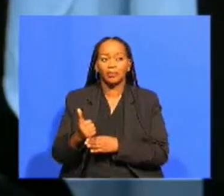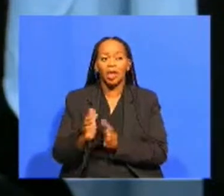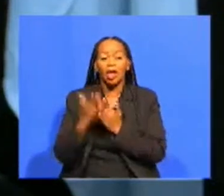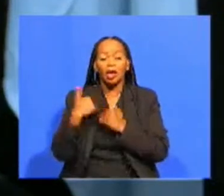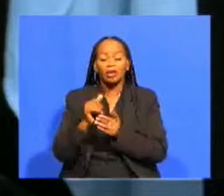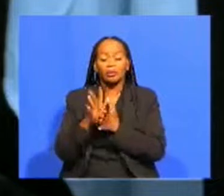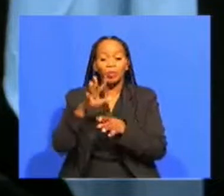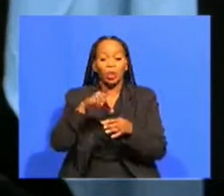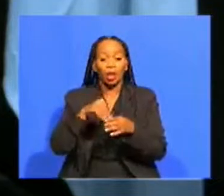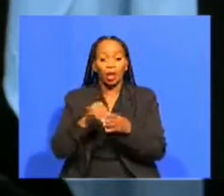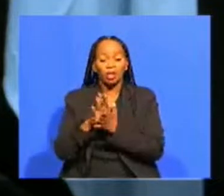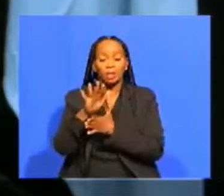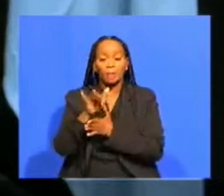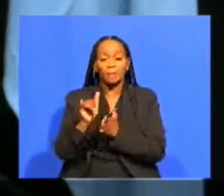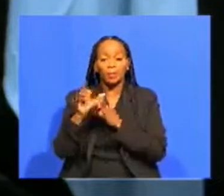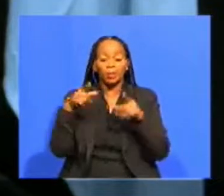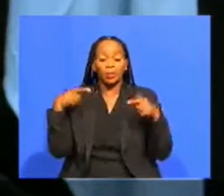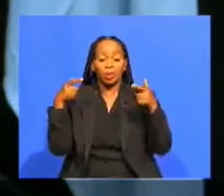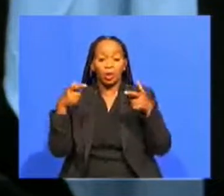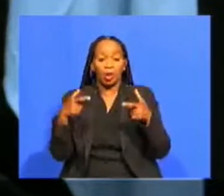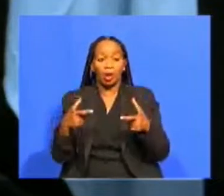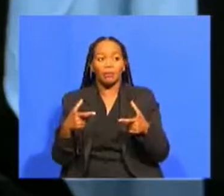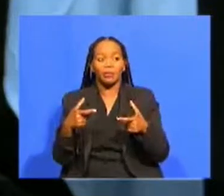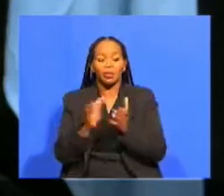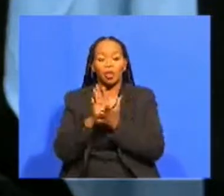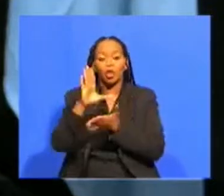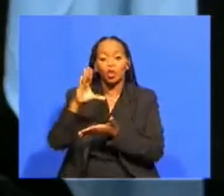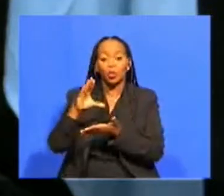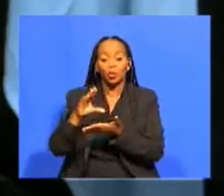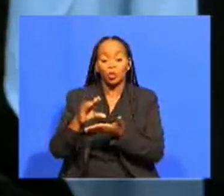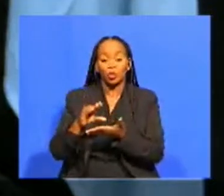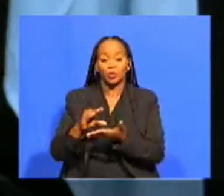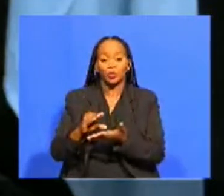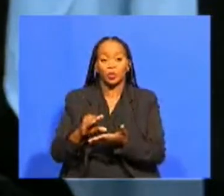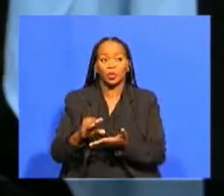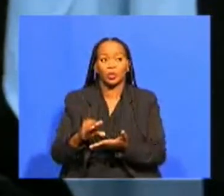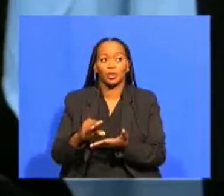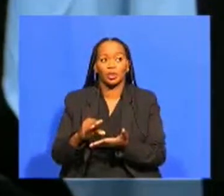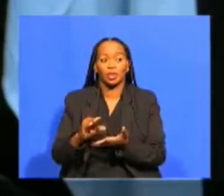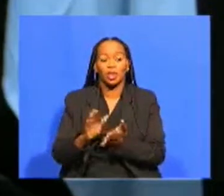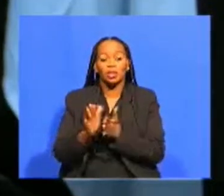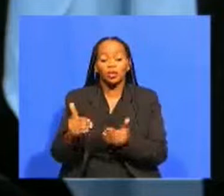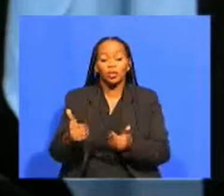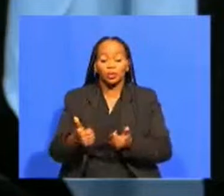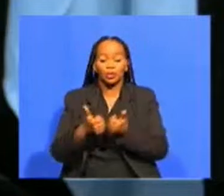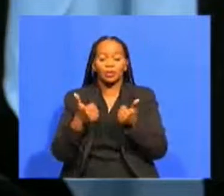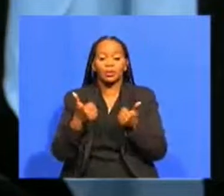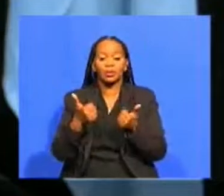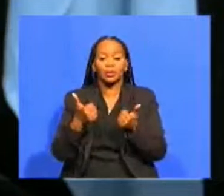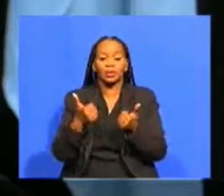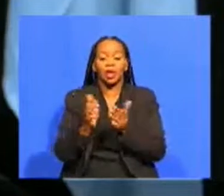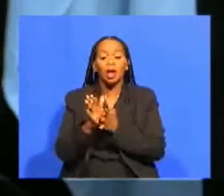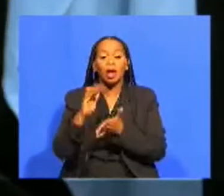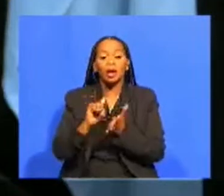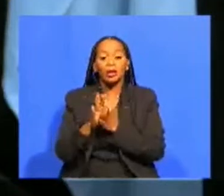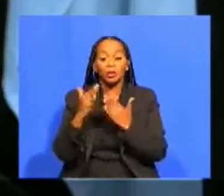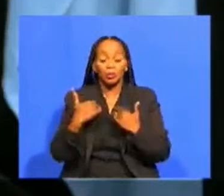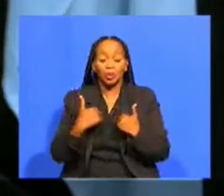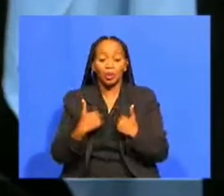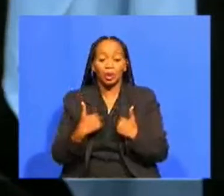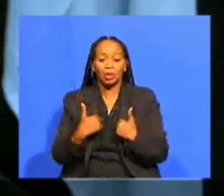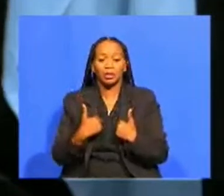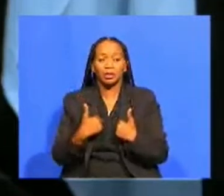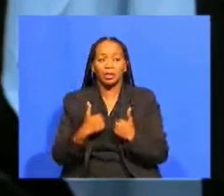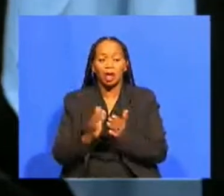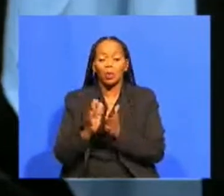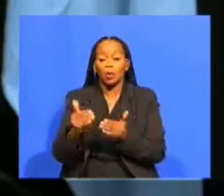engaged in by the government to reduce its prevalence. We also had